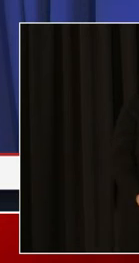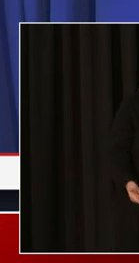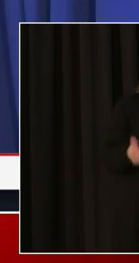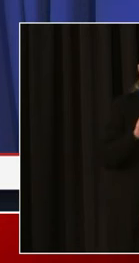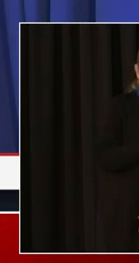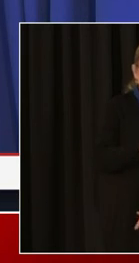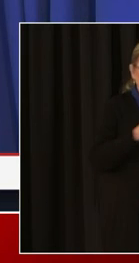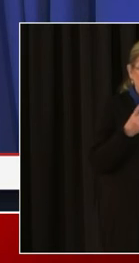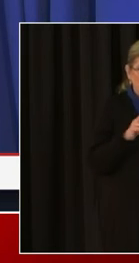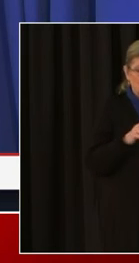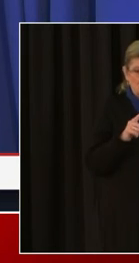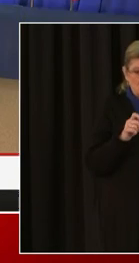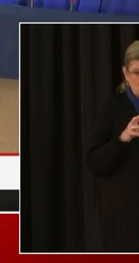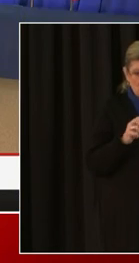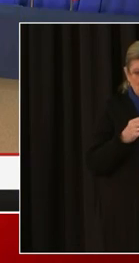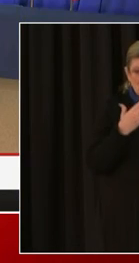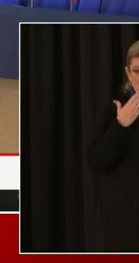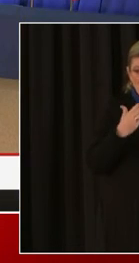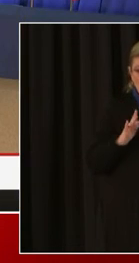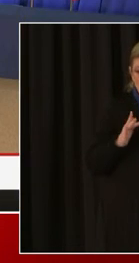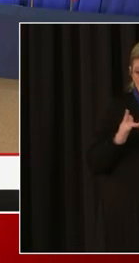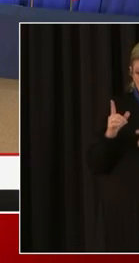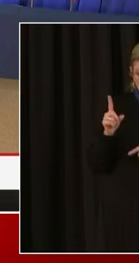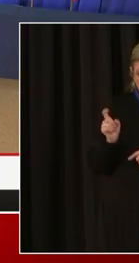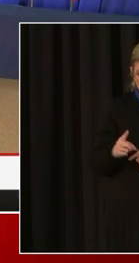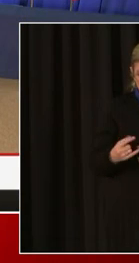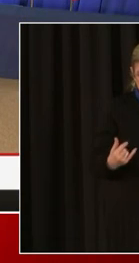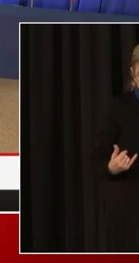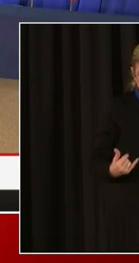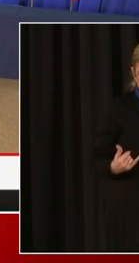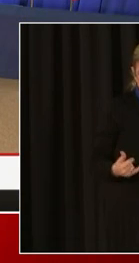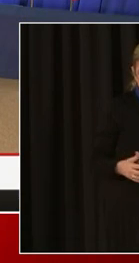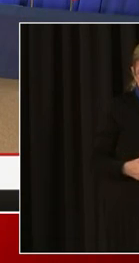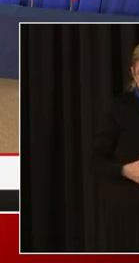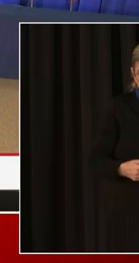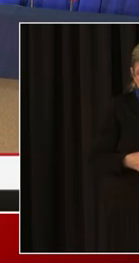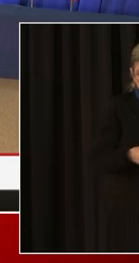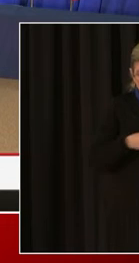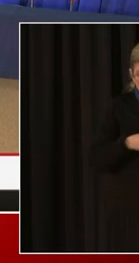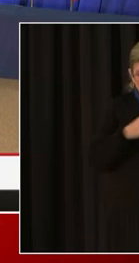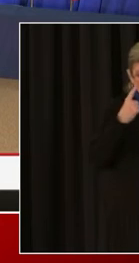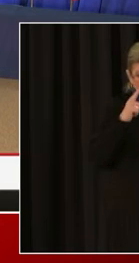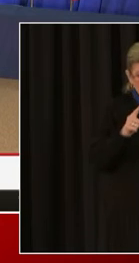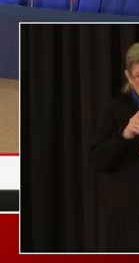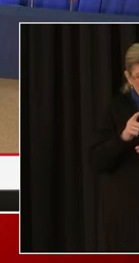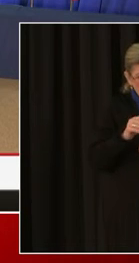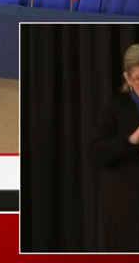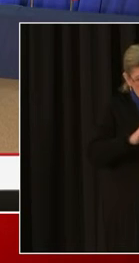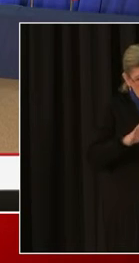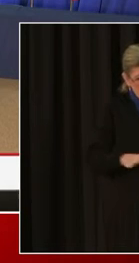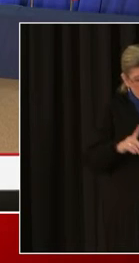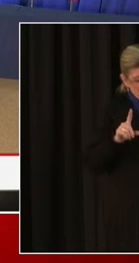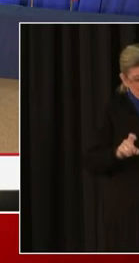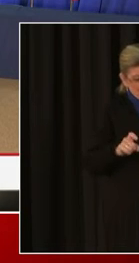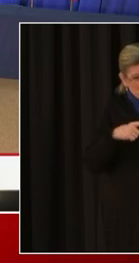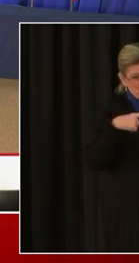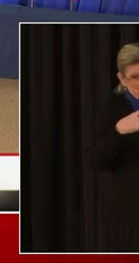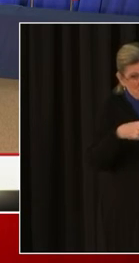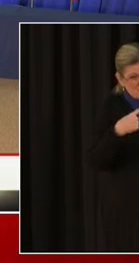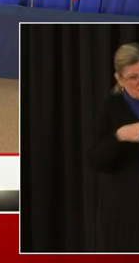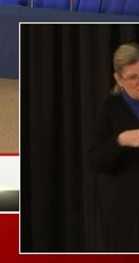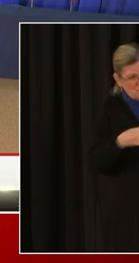Thank you. We're going to take another online question, again, about protocols for if a student tests positive. So this is